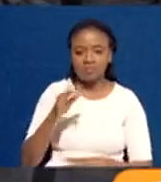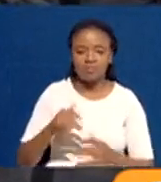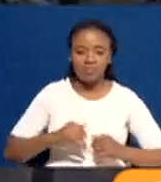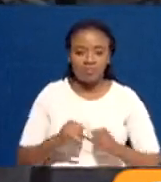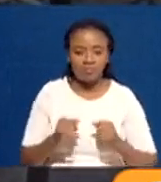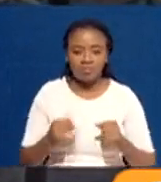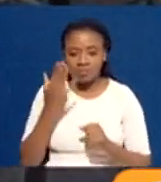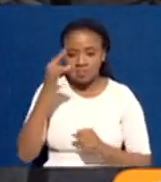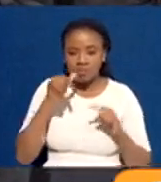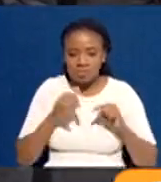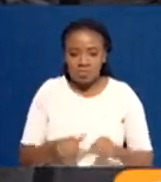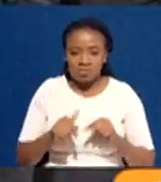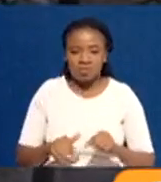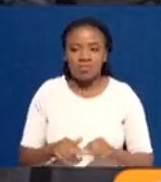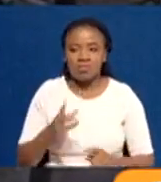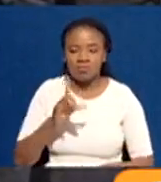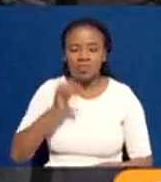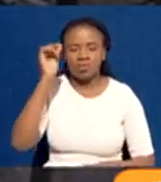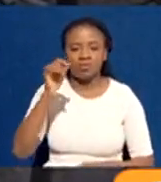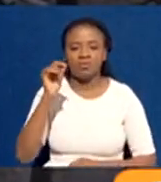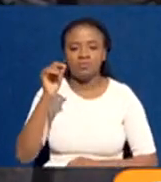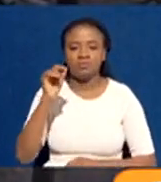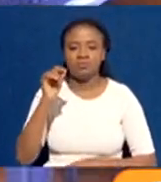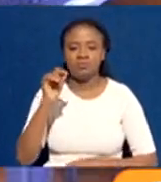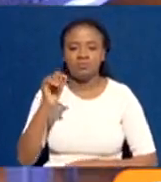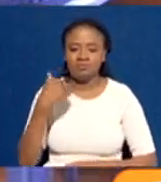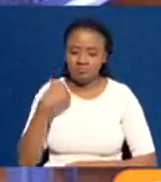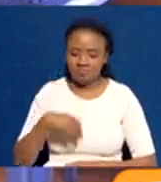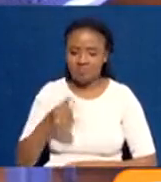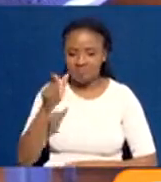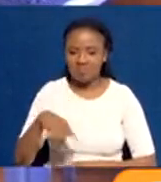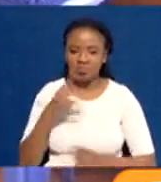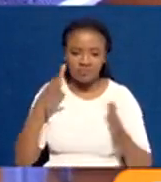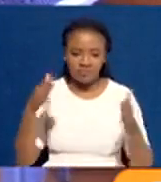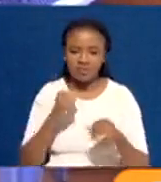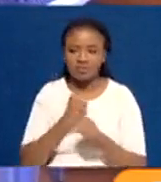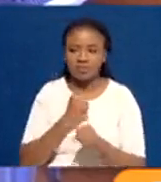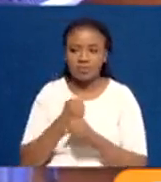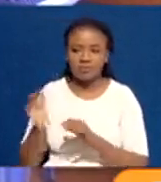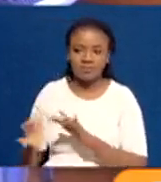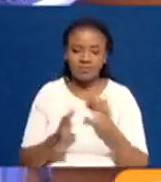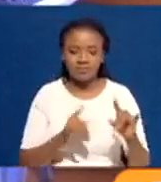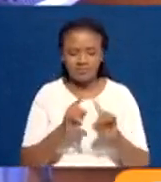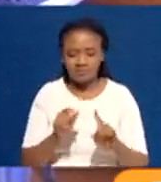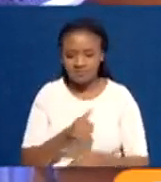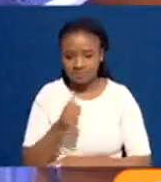kujua ati leo siku ya leo wamechagua jamba ya wera. Was followed by Titus Njau in the second position